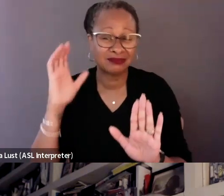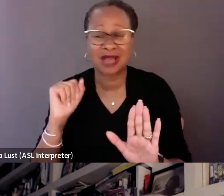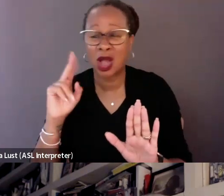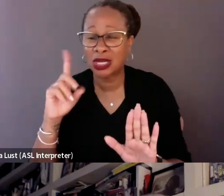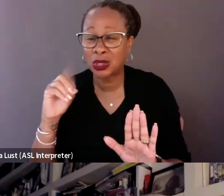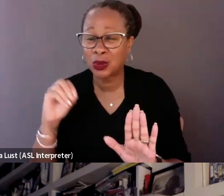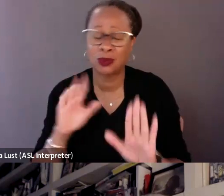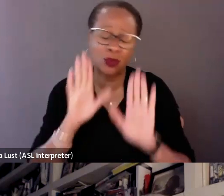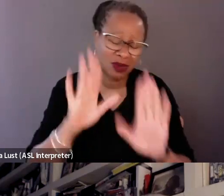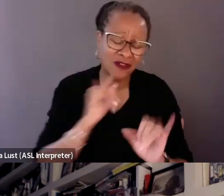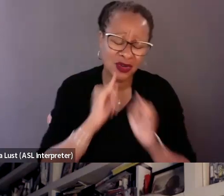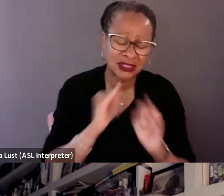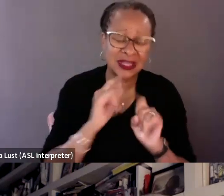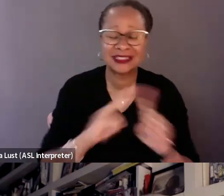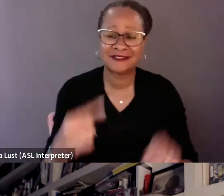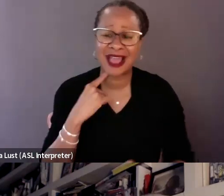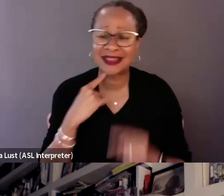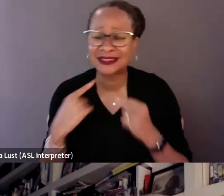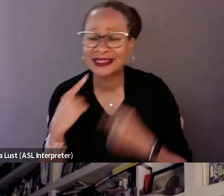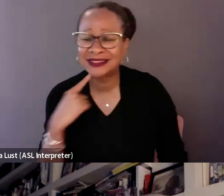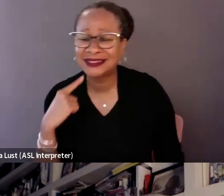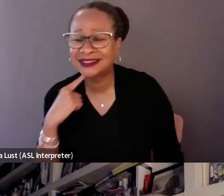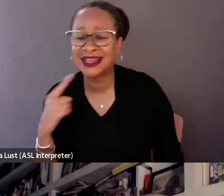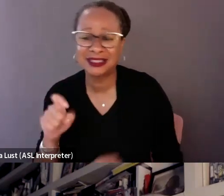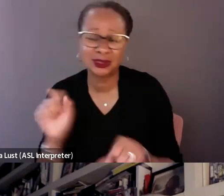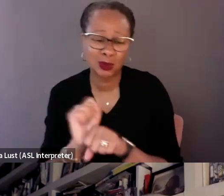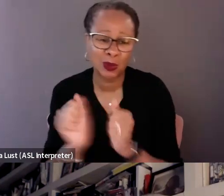interview, different accents. And